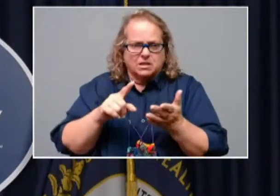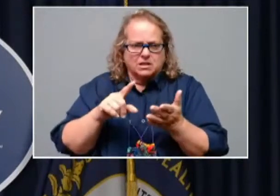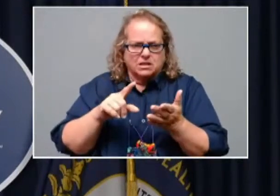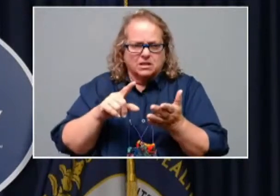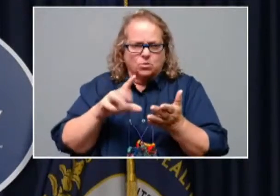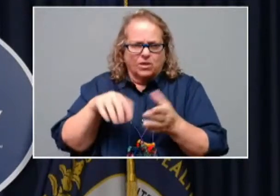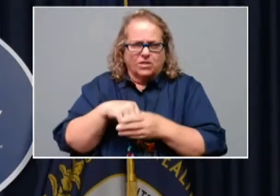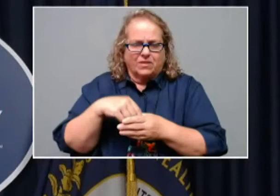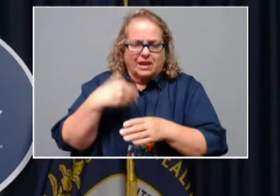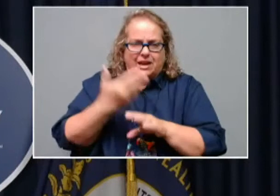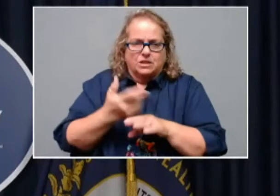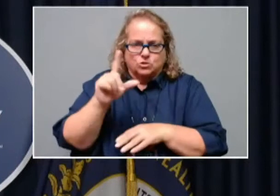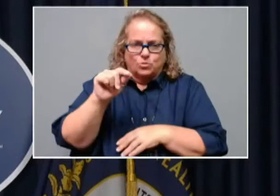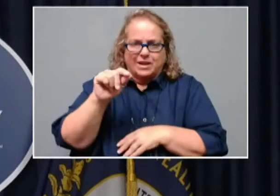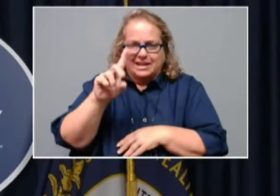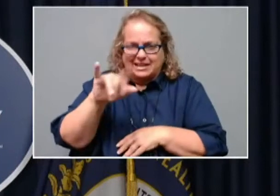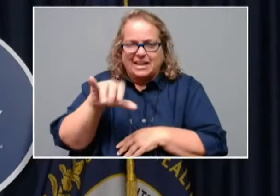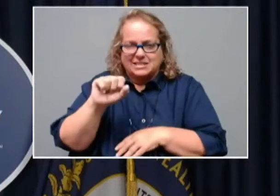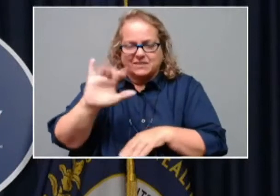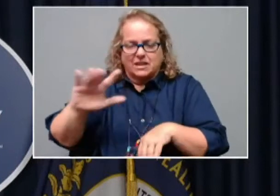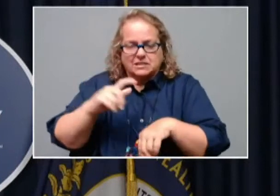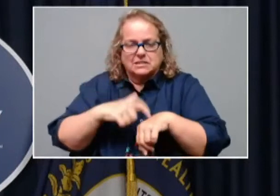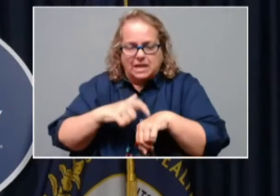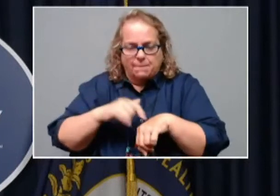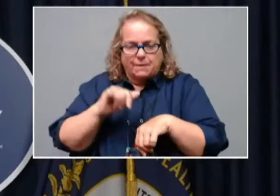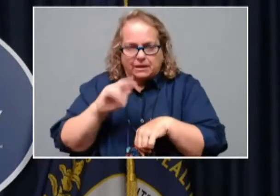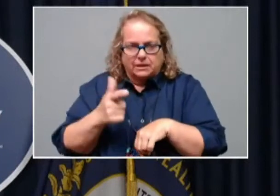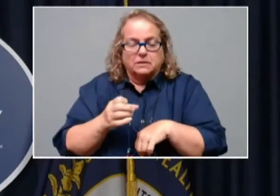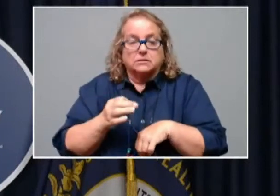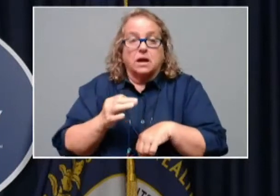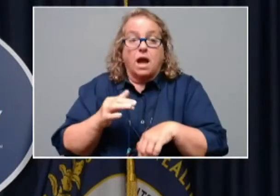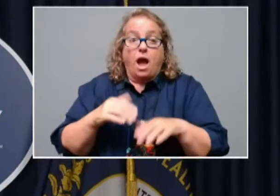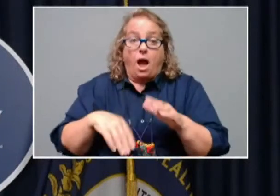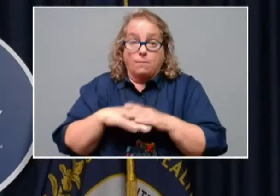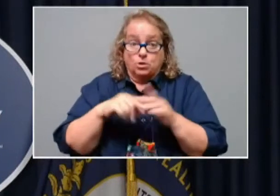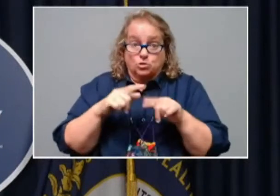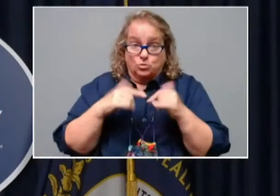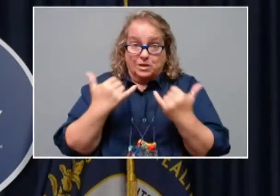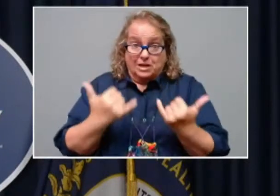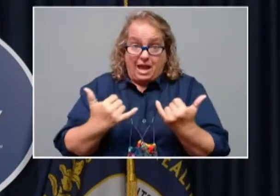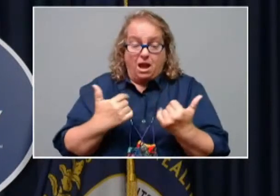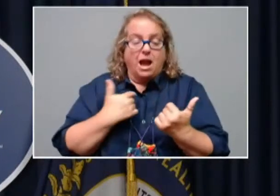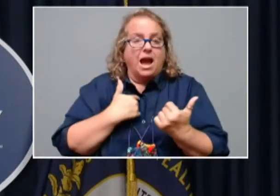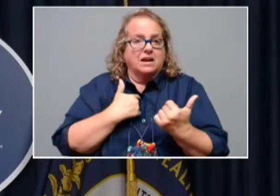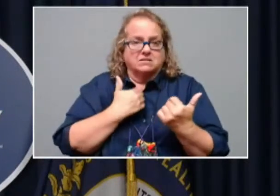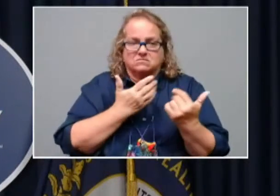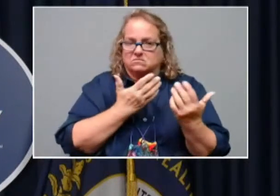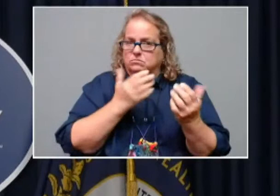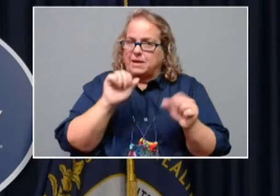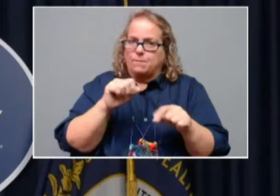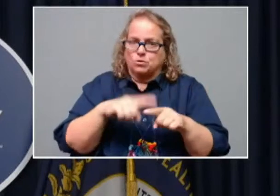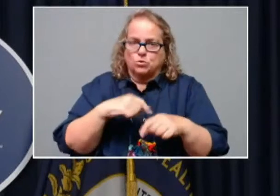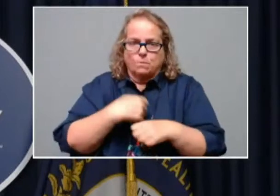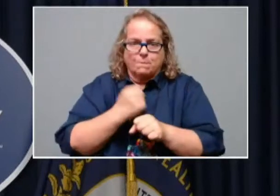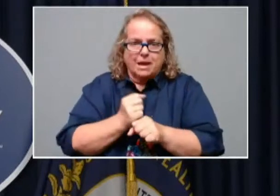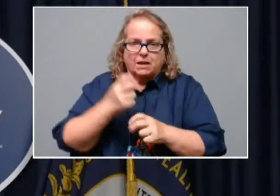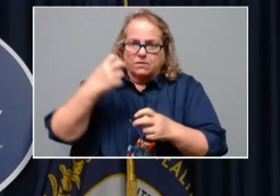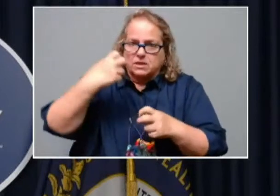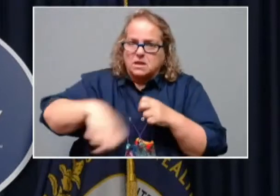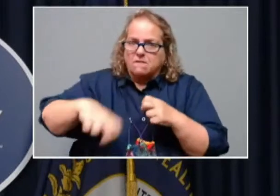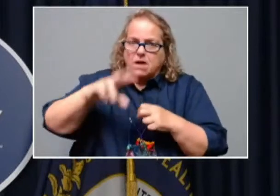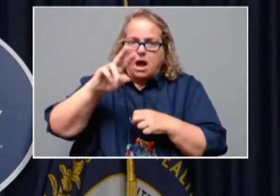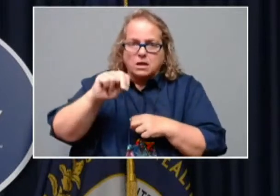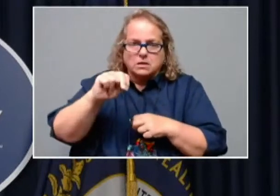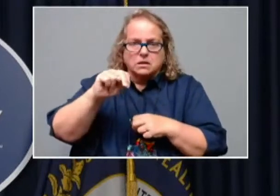just the way the timing works. You know, up to now, I've carried the football. I've been able to make the tough, unpopular decisions.